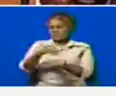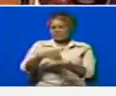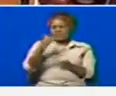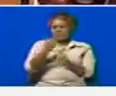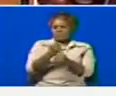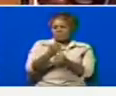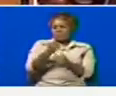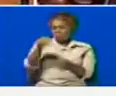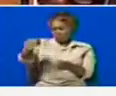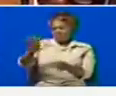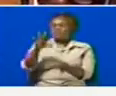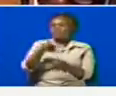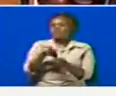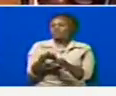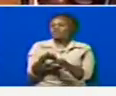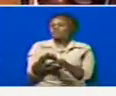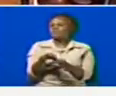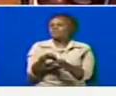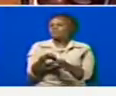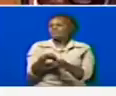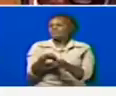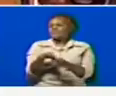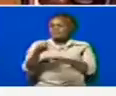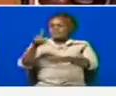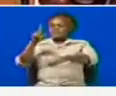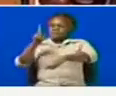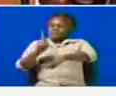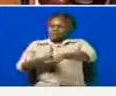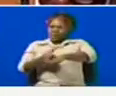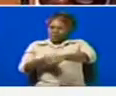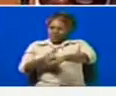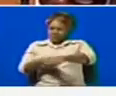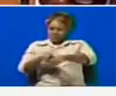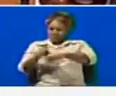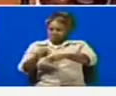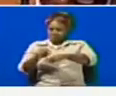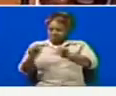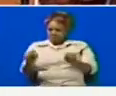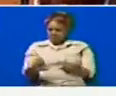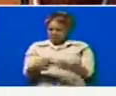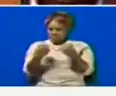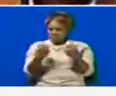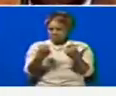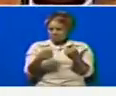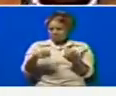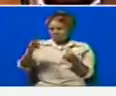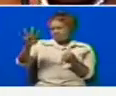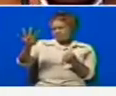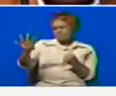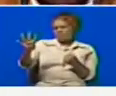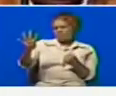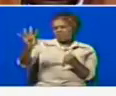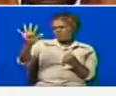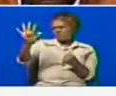were. And so the time that update was happening, it was between 4 to 5